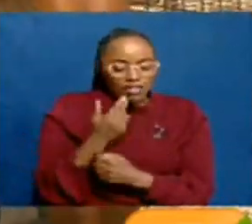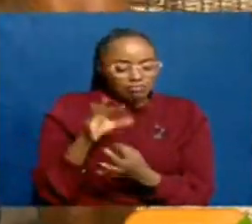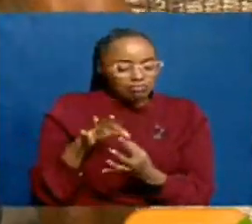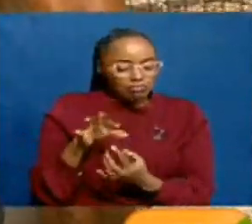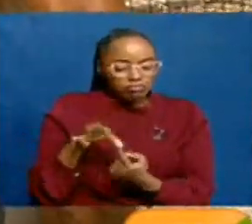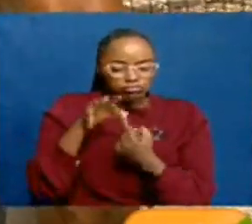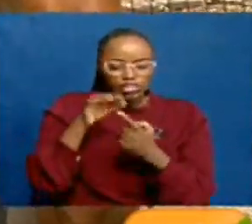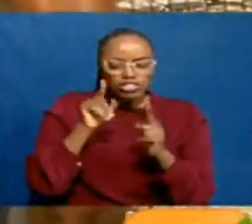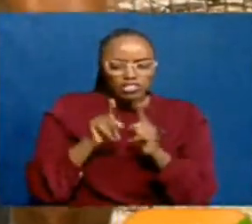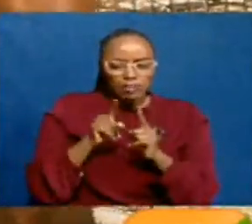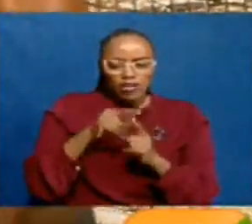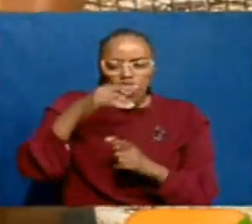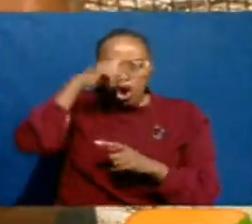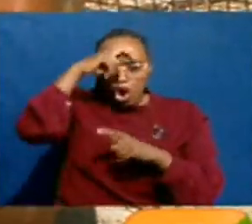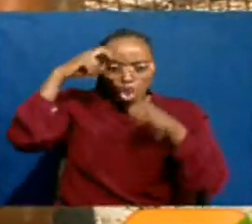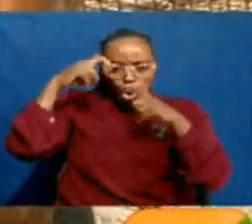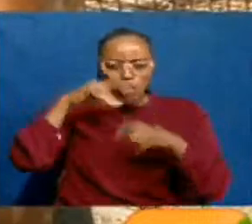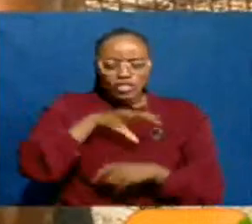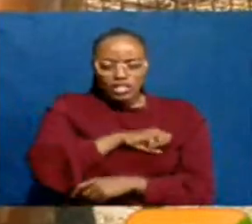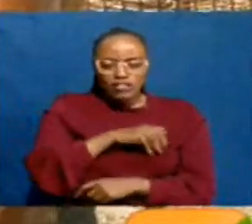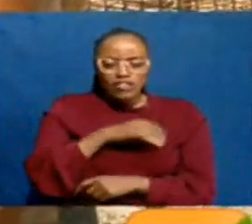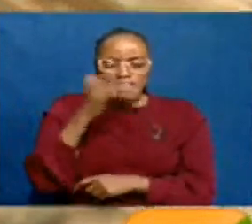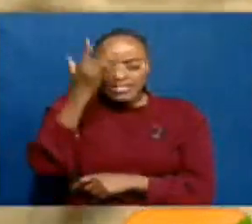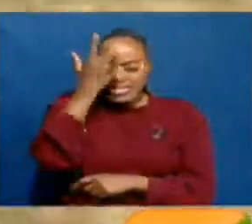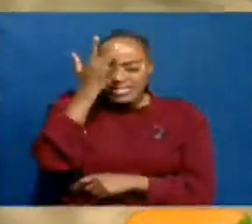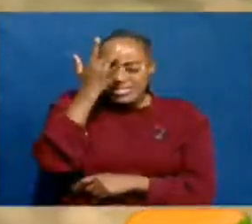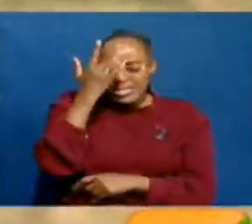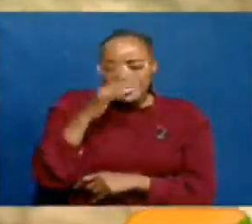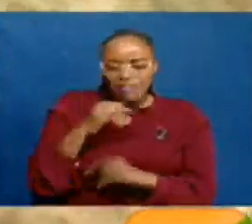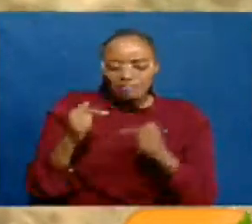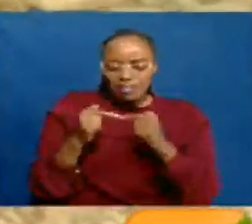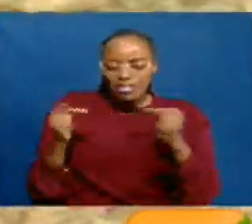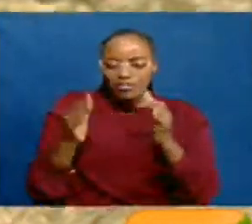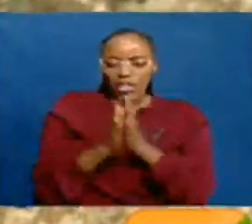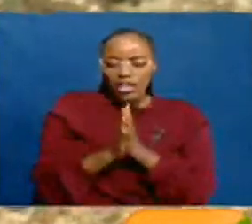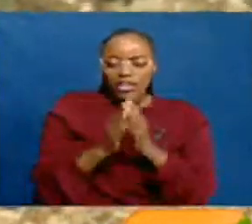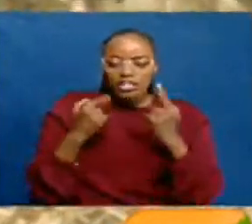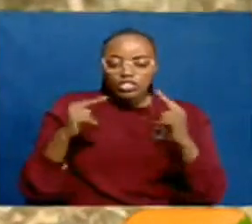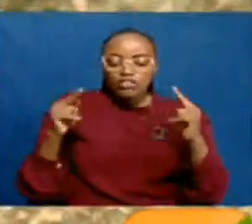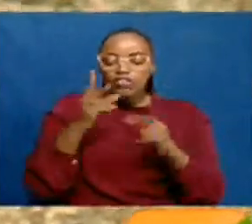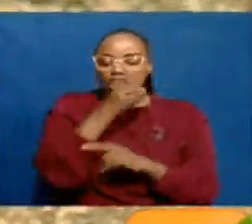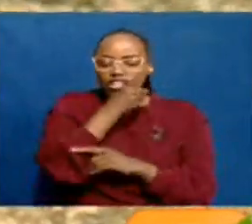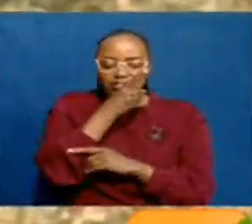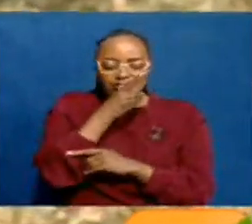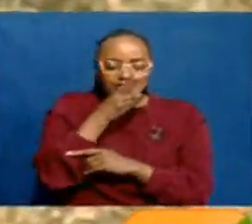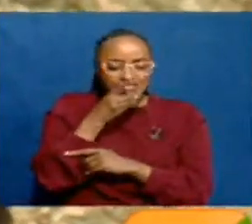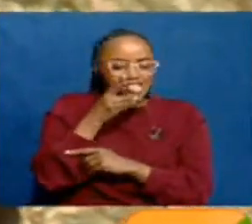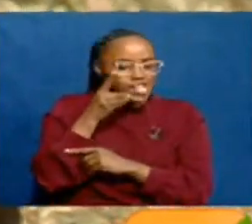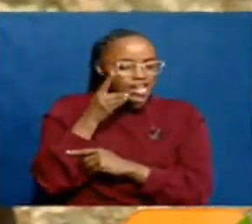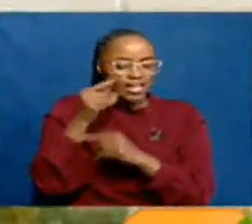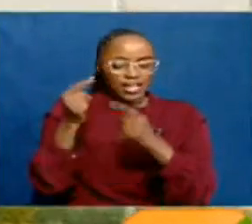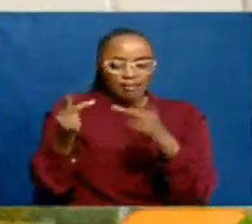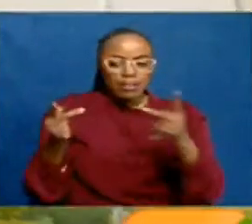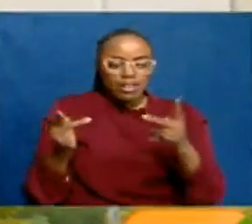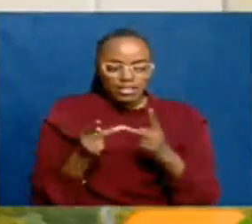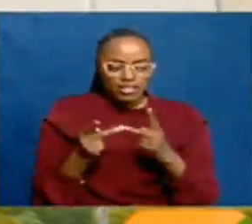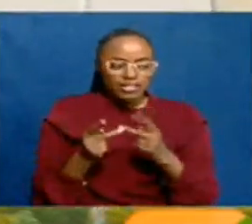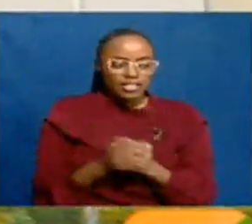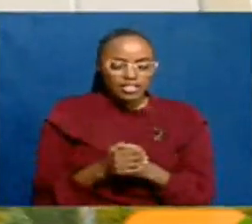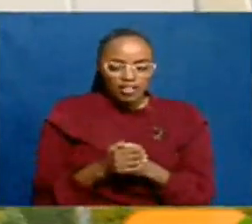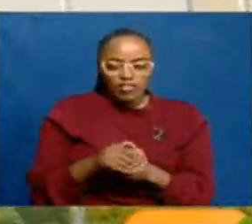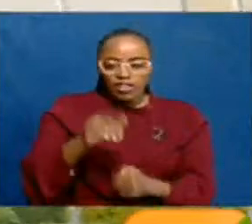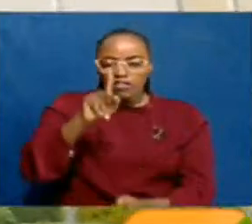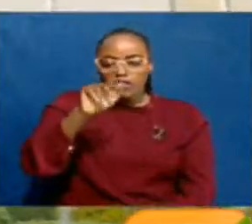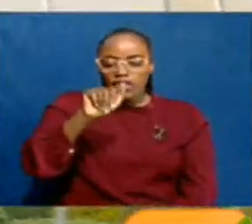heat tolerance, disease resistance, and ability to thrive in arid and semi-arid regions.